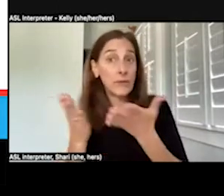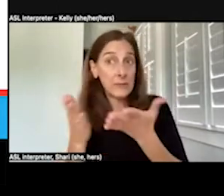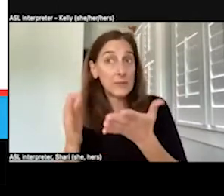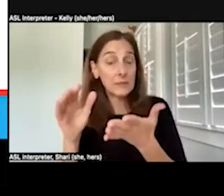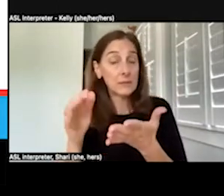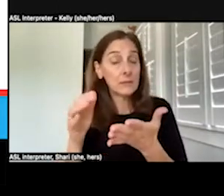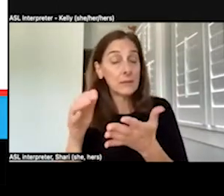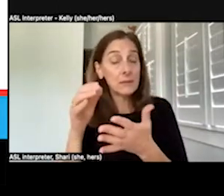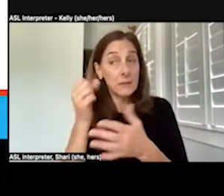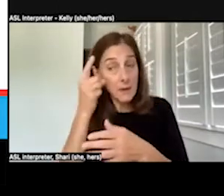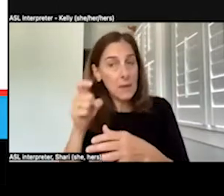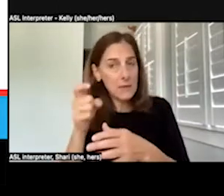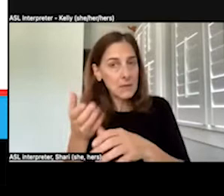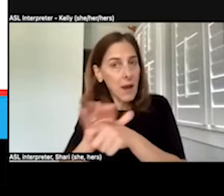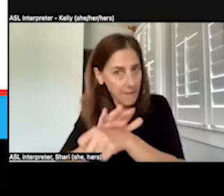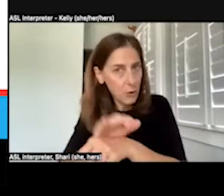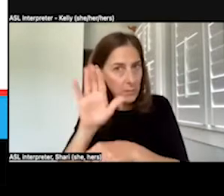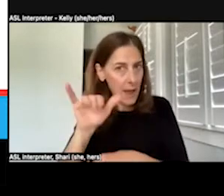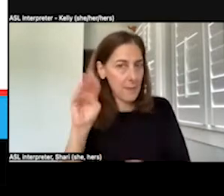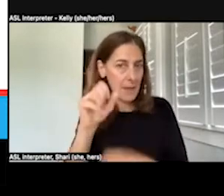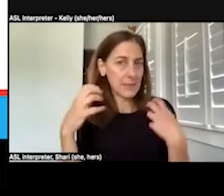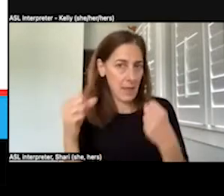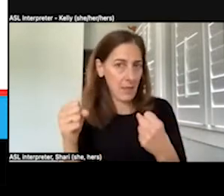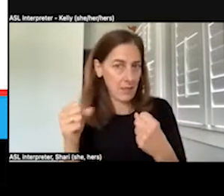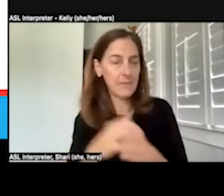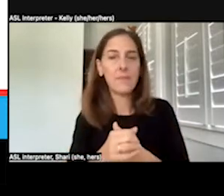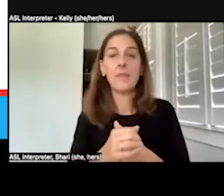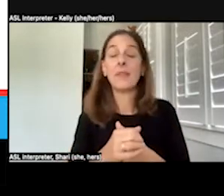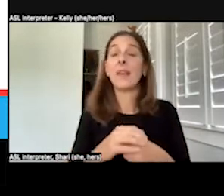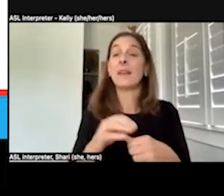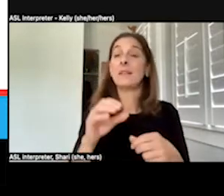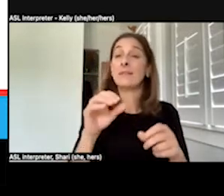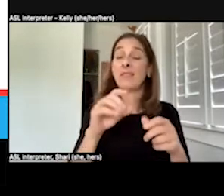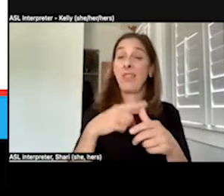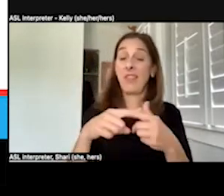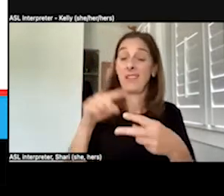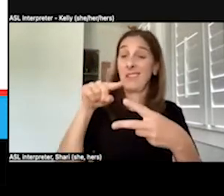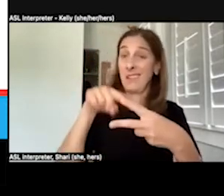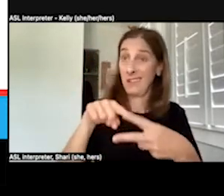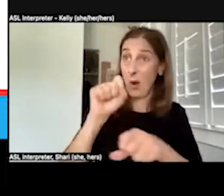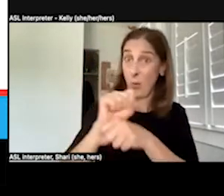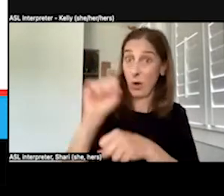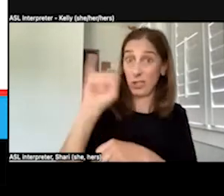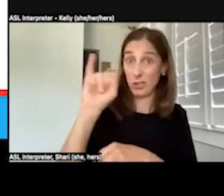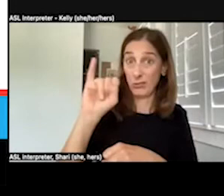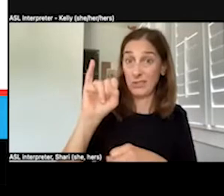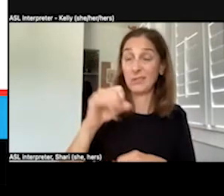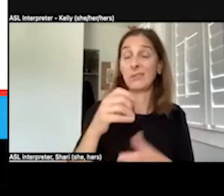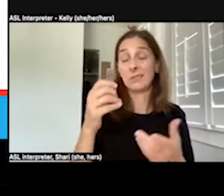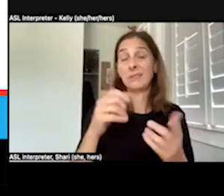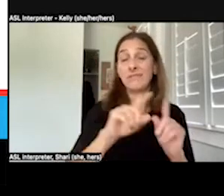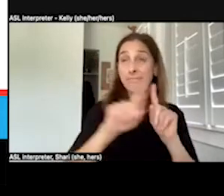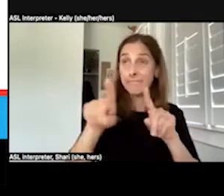then also, when Sam is denied hormone therapy through work insurance,